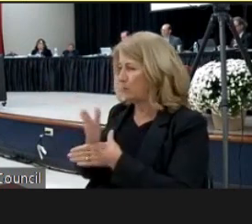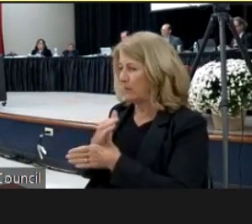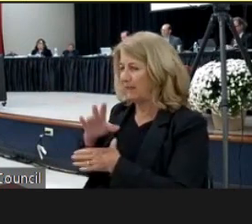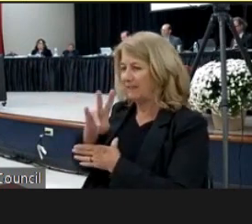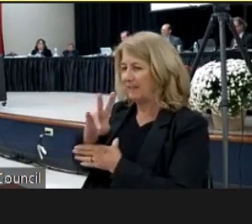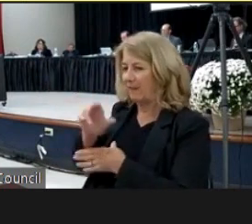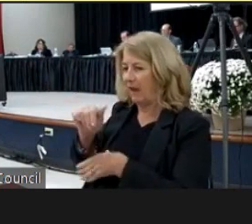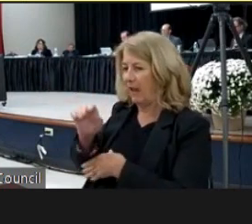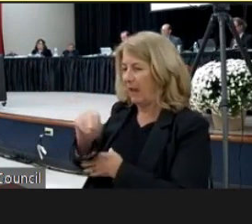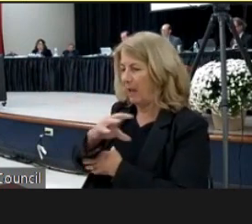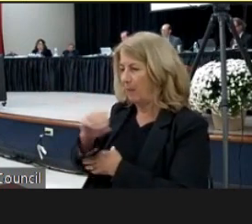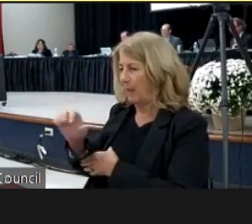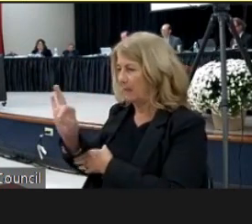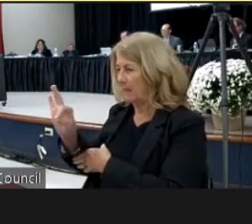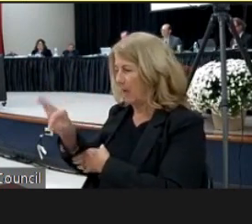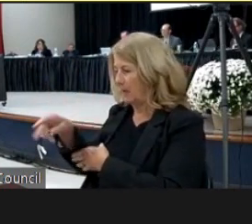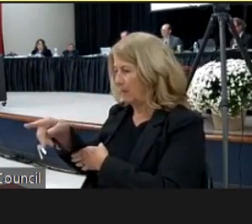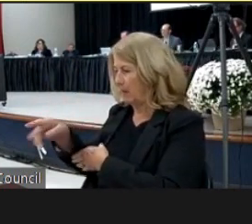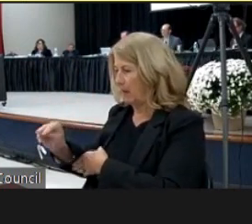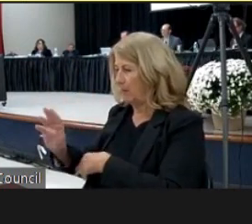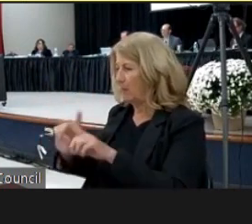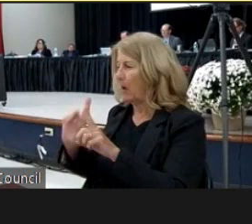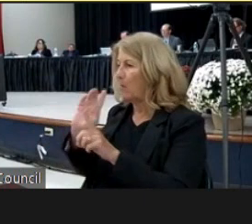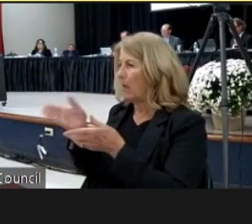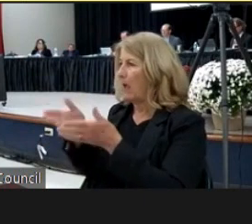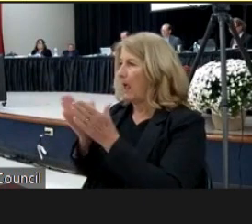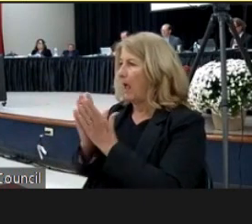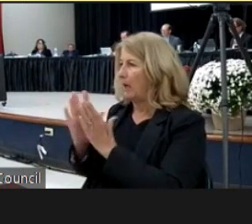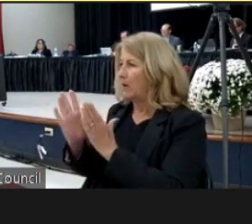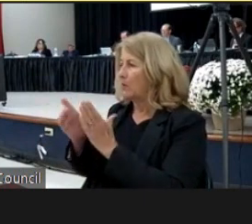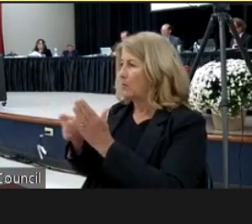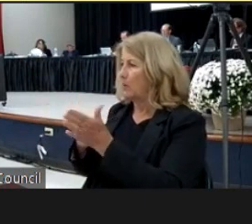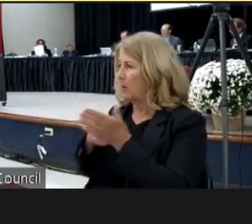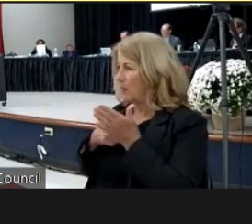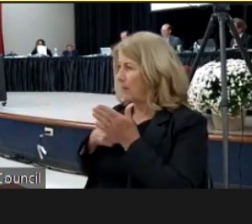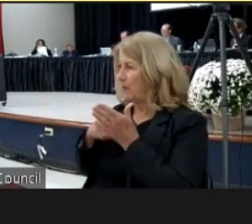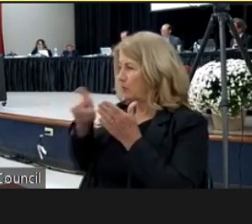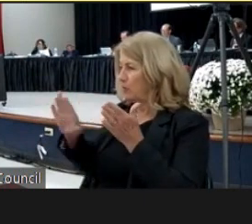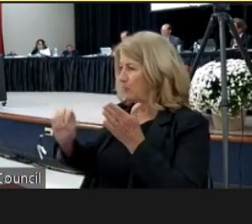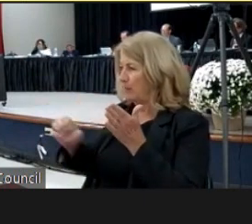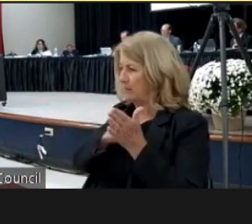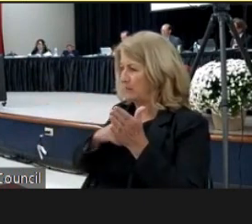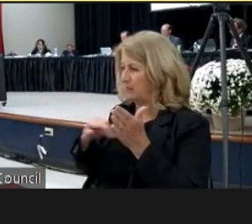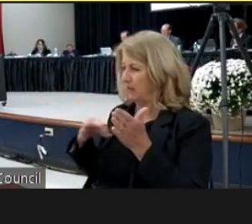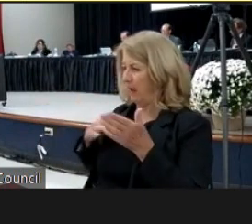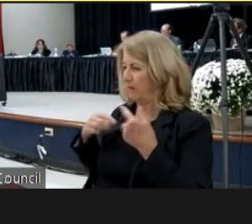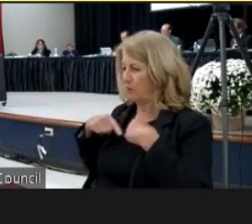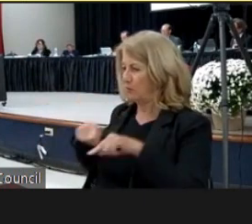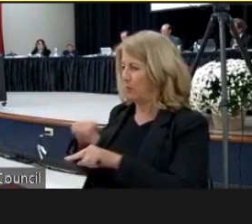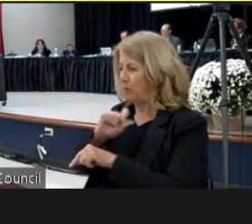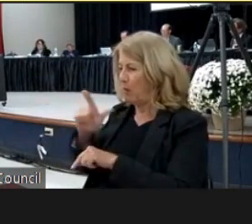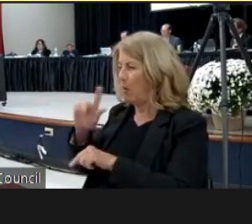9 p.m. But we did add a requirement that the facility should be staffed during all hours of operation.